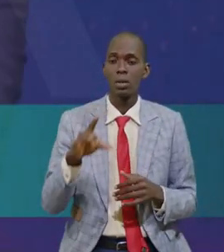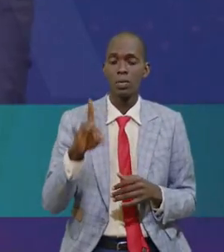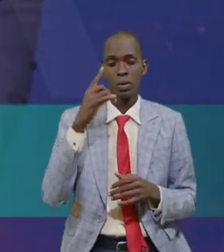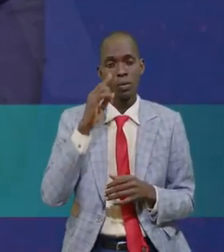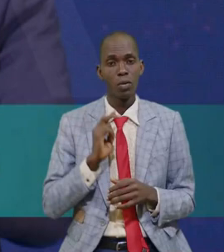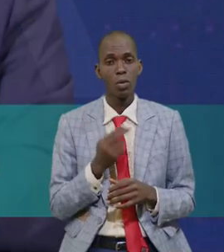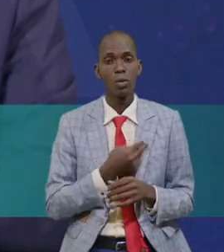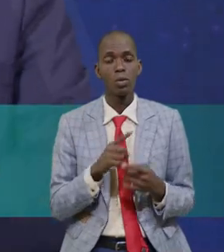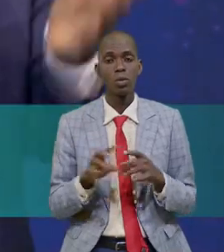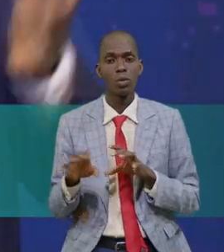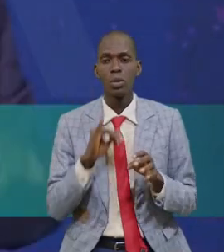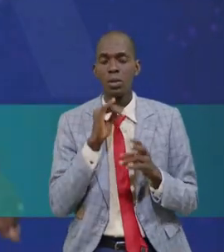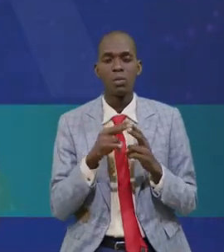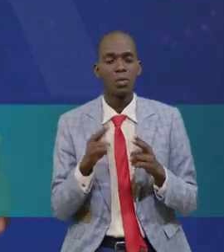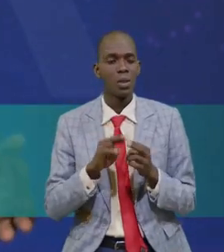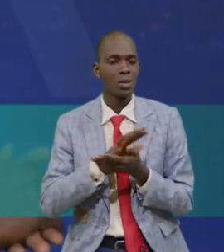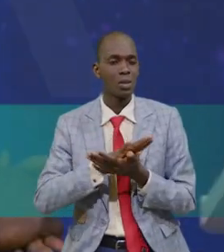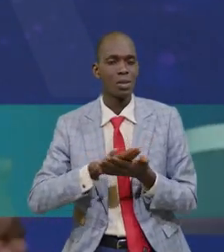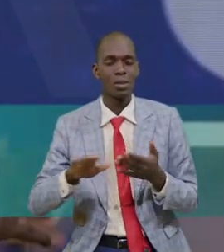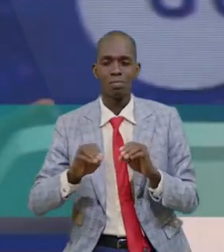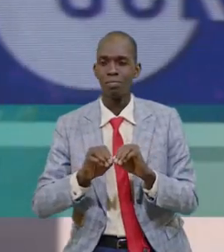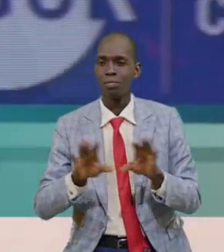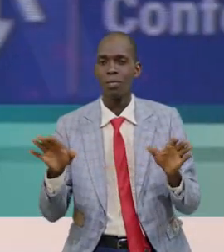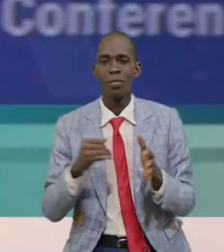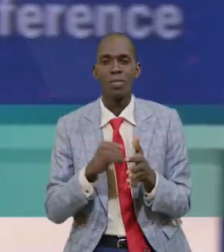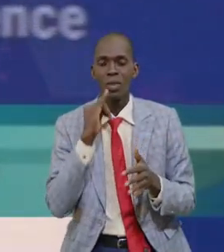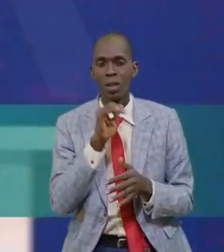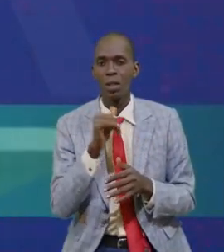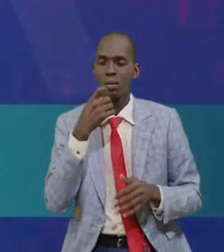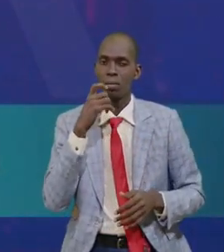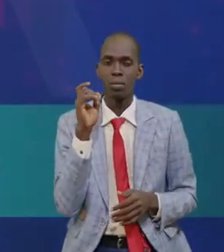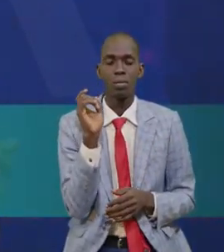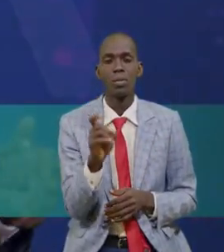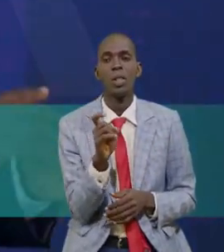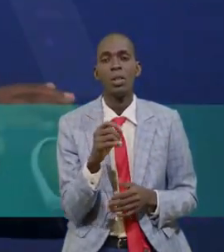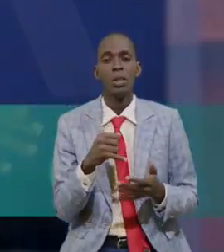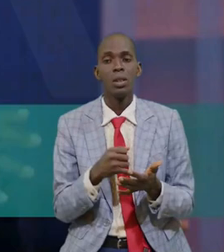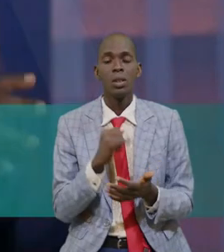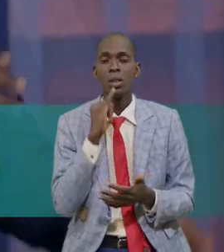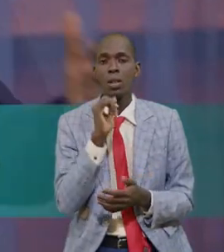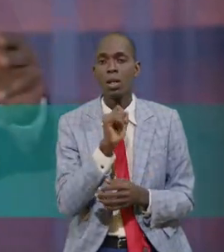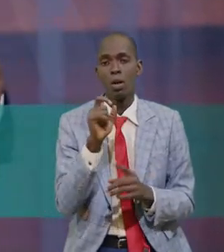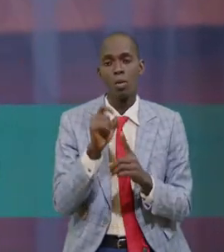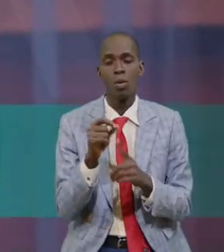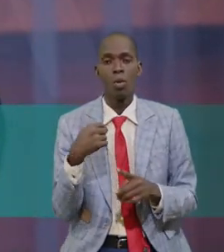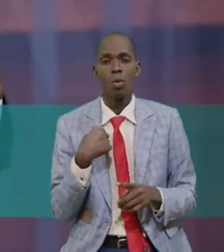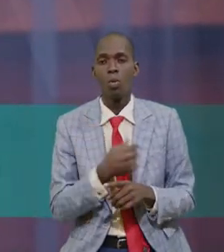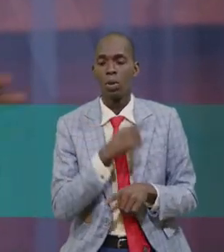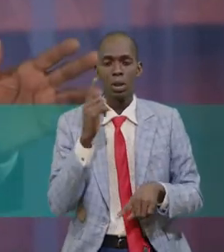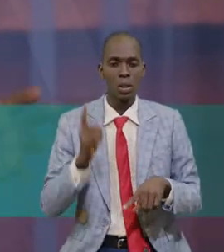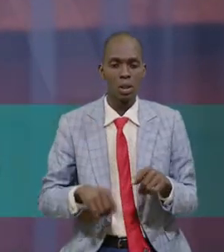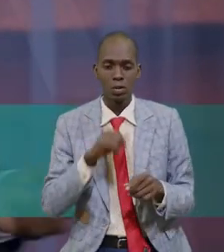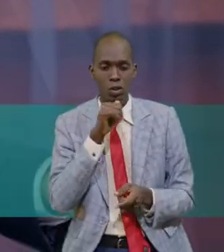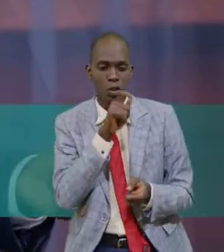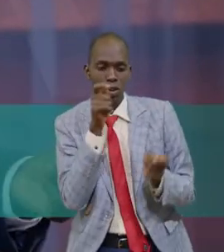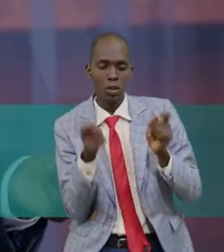clear. Explicit. It's a mandate. It's a decree. It's a word we cannot turn upside down. It's